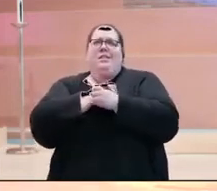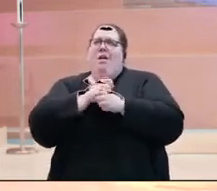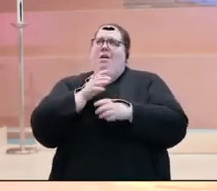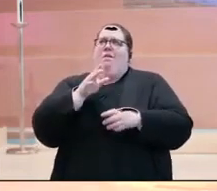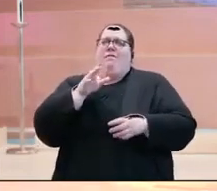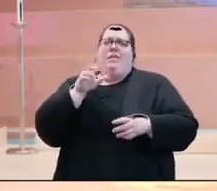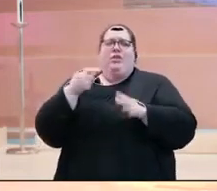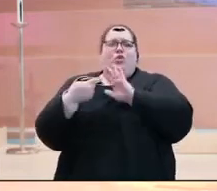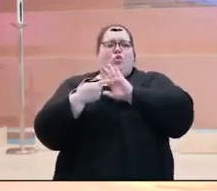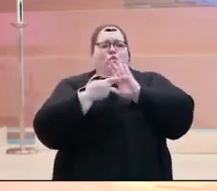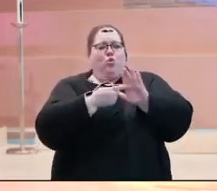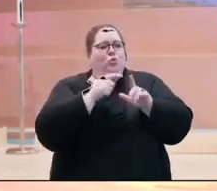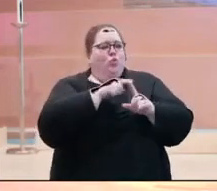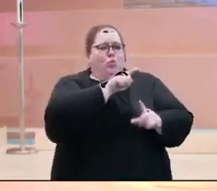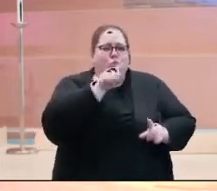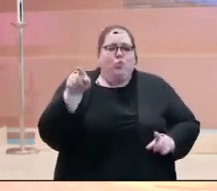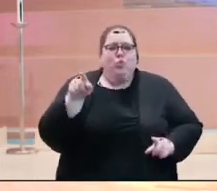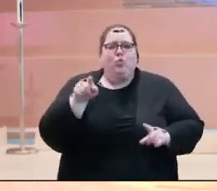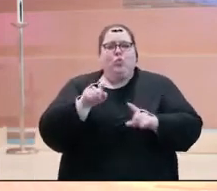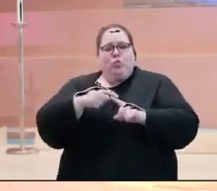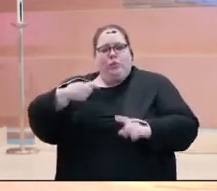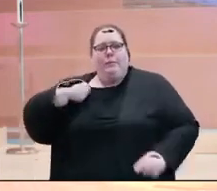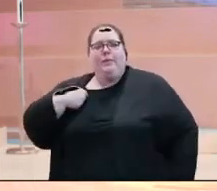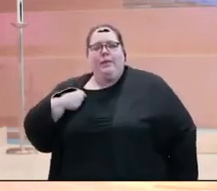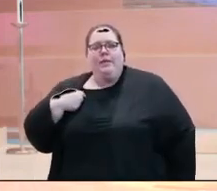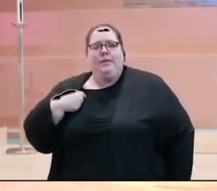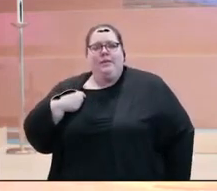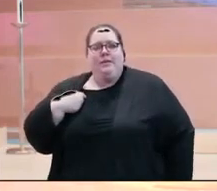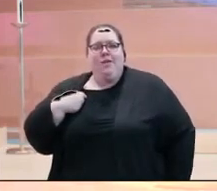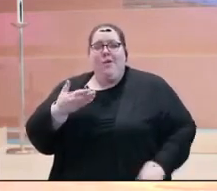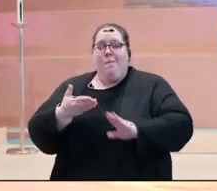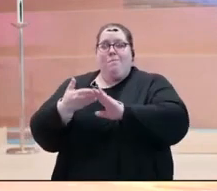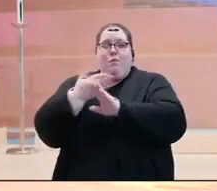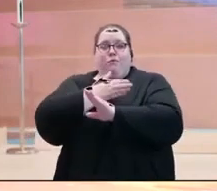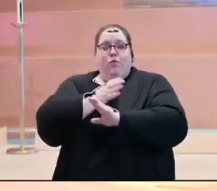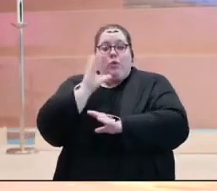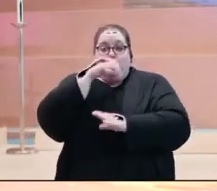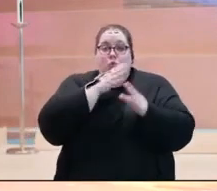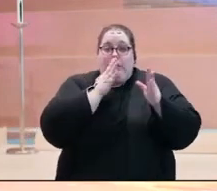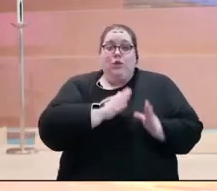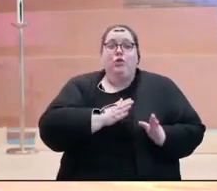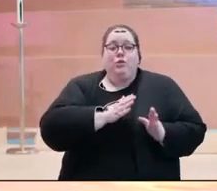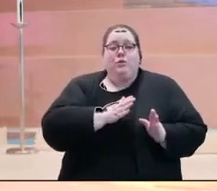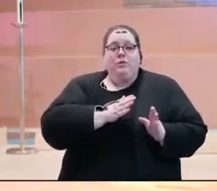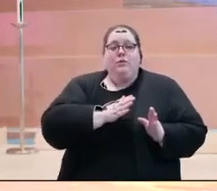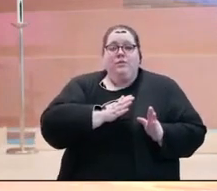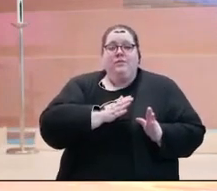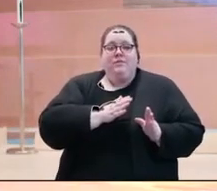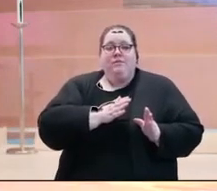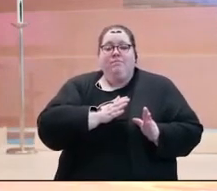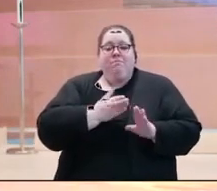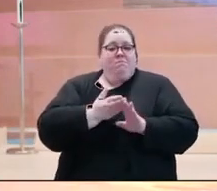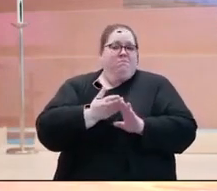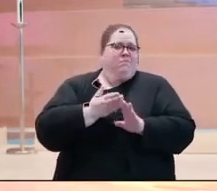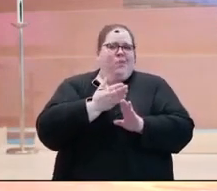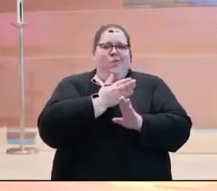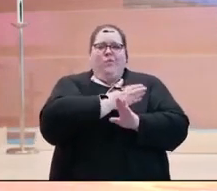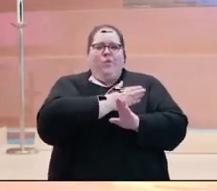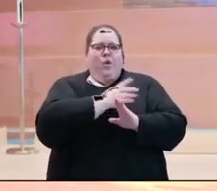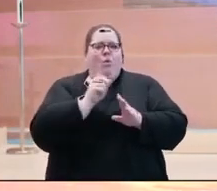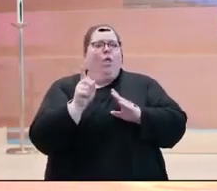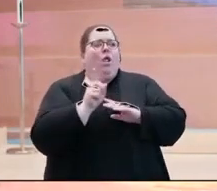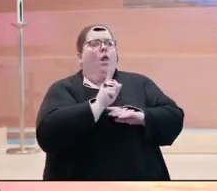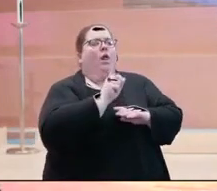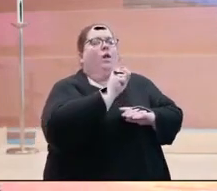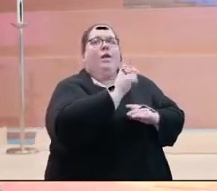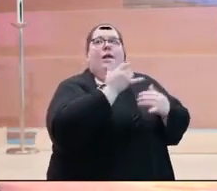that he showed to you and to me, who were once strangers, who were once far off,